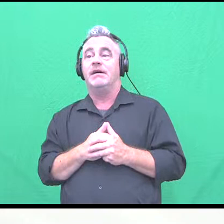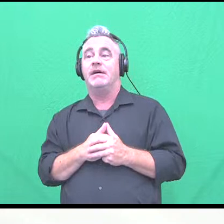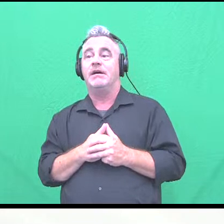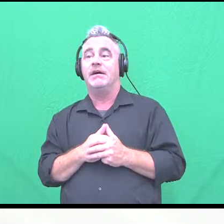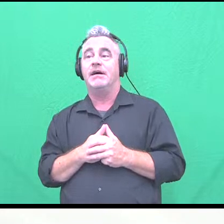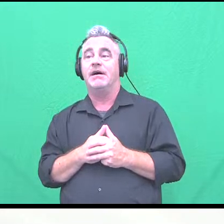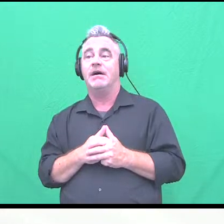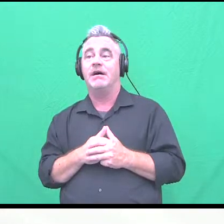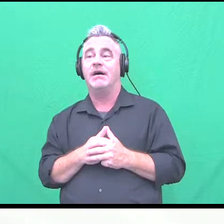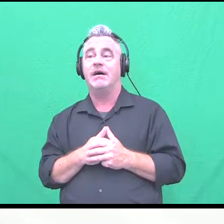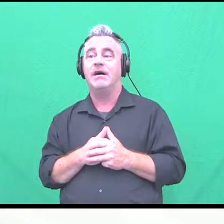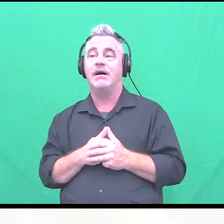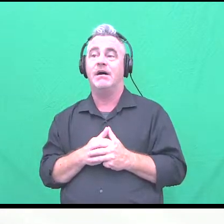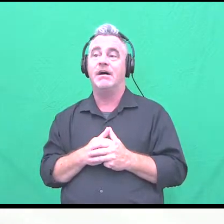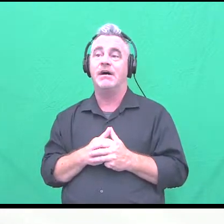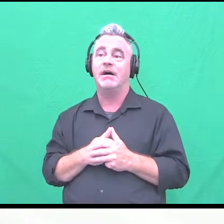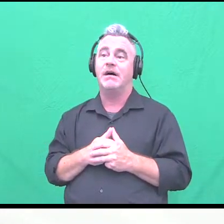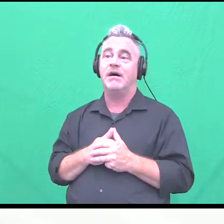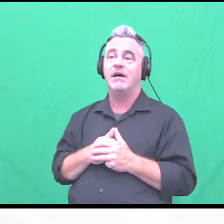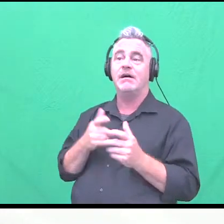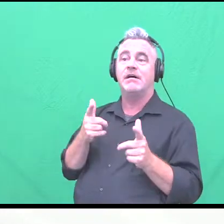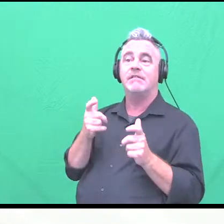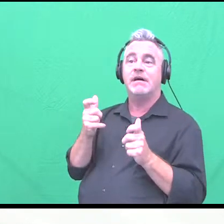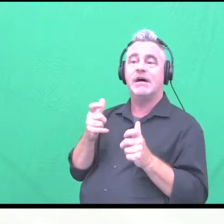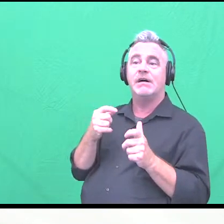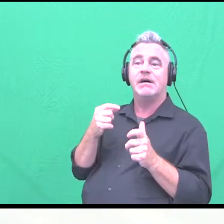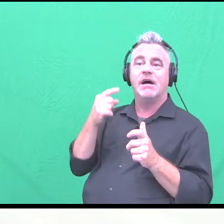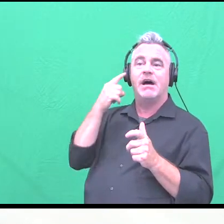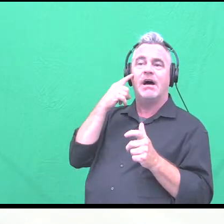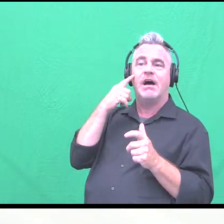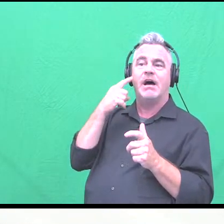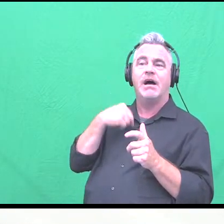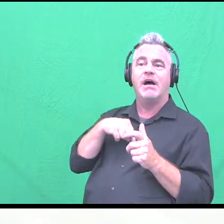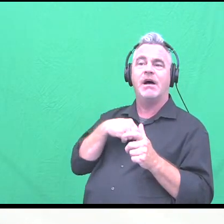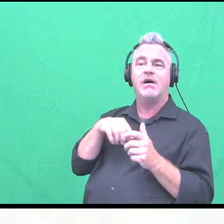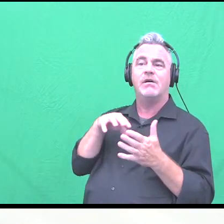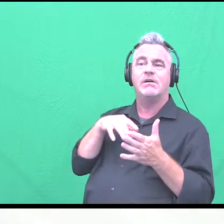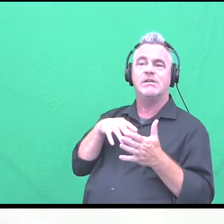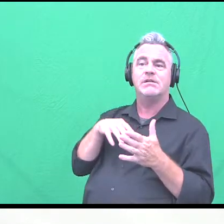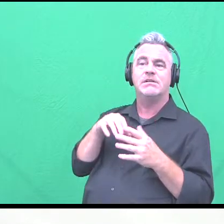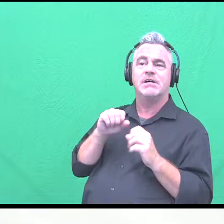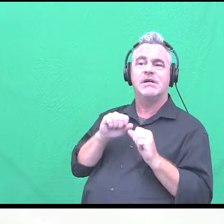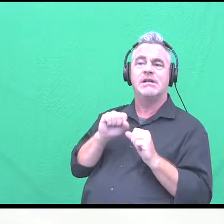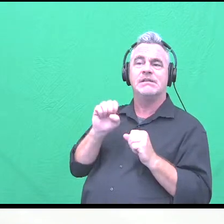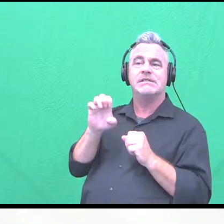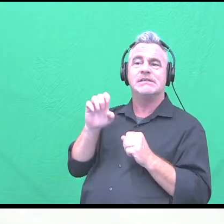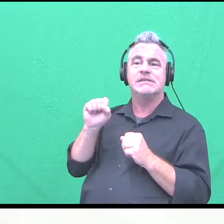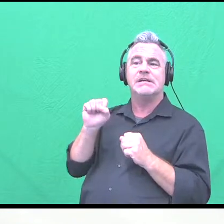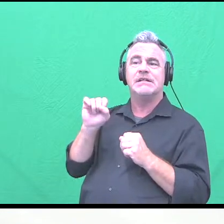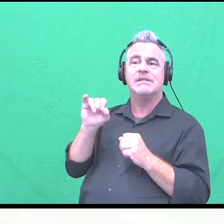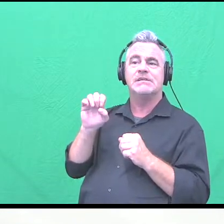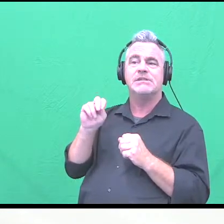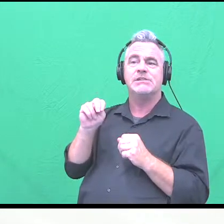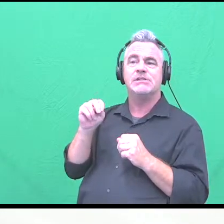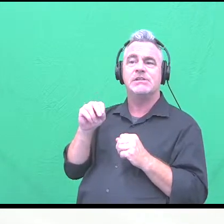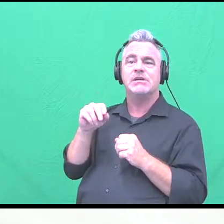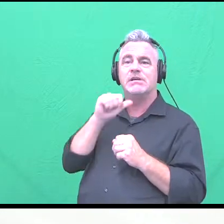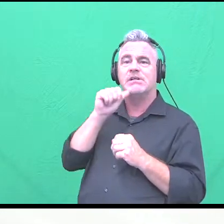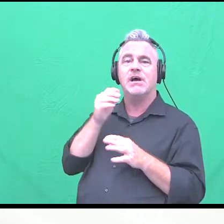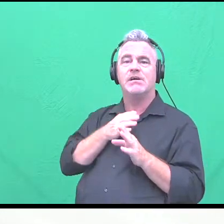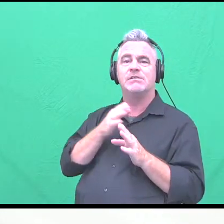Just real quick, I thought we were going to make our study sessions just a little bit more informal. Did we hit a snag with